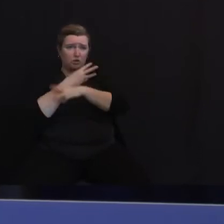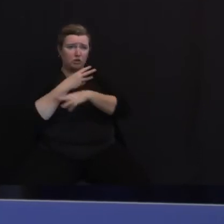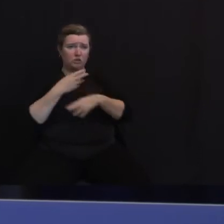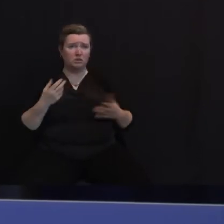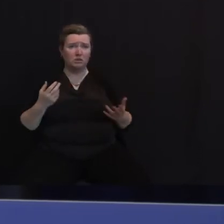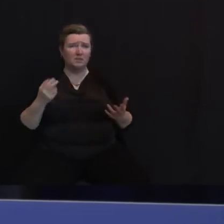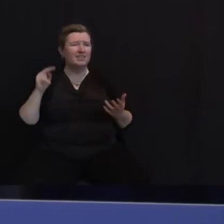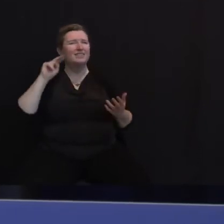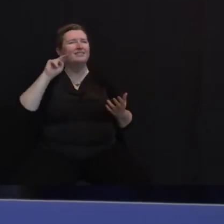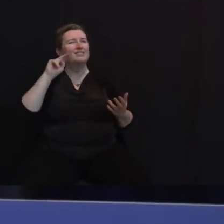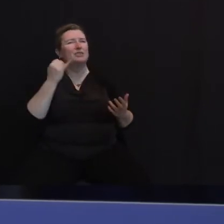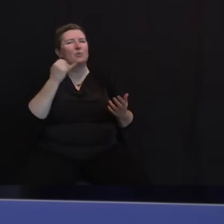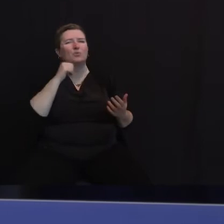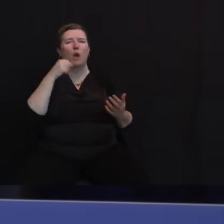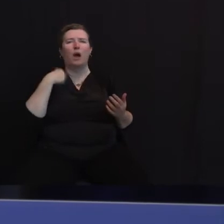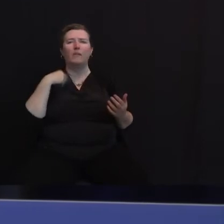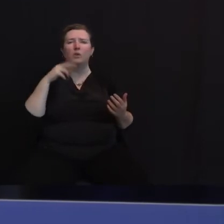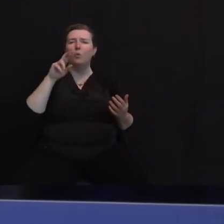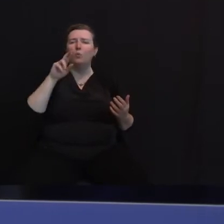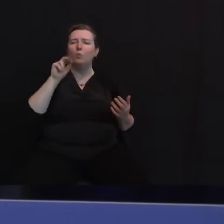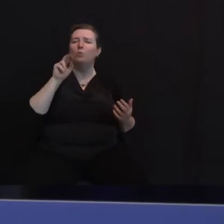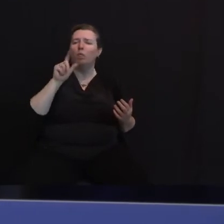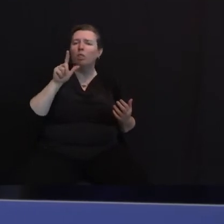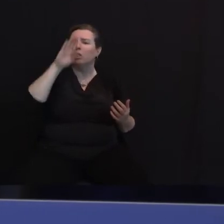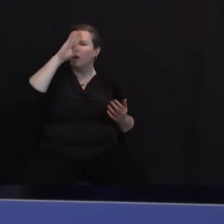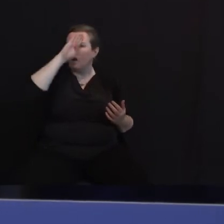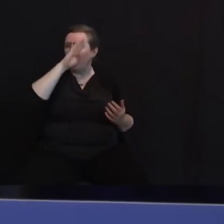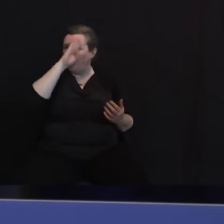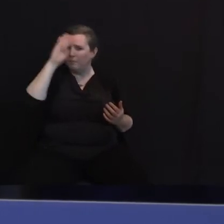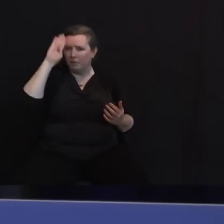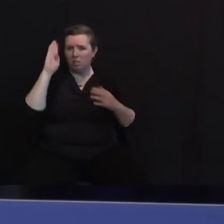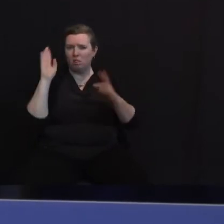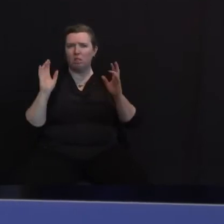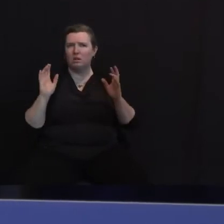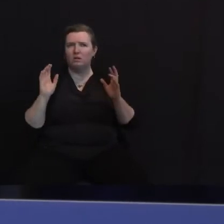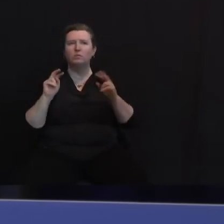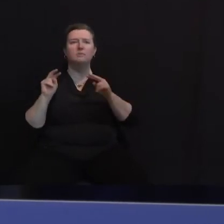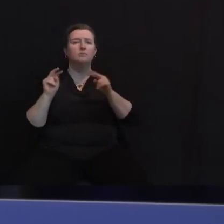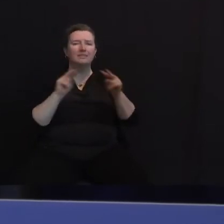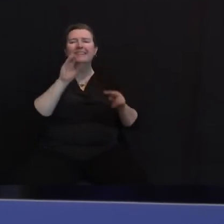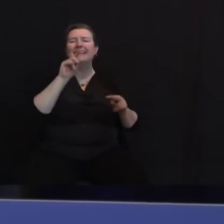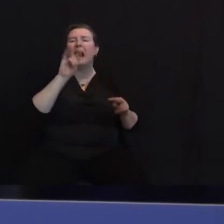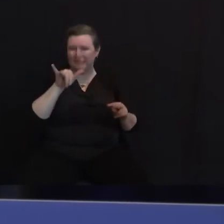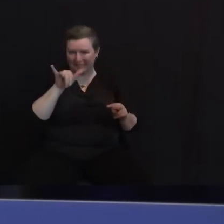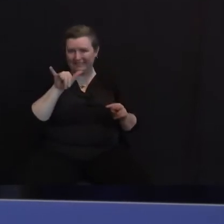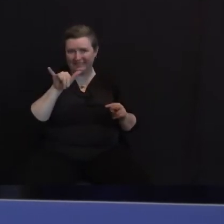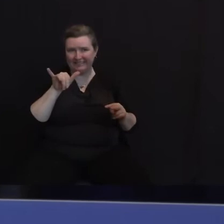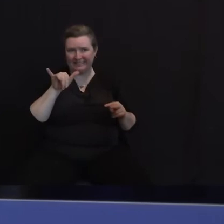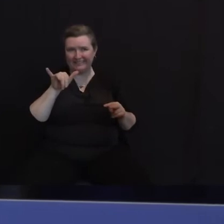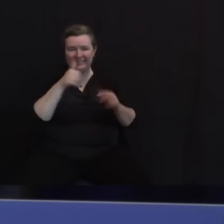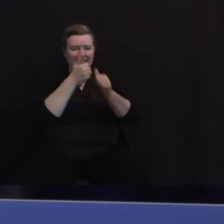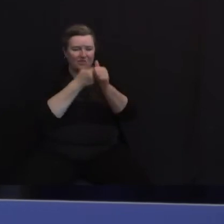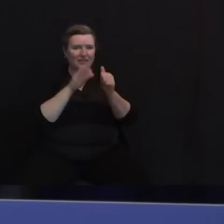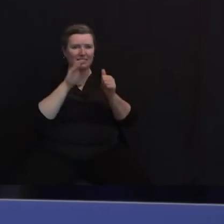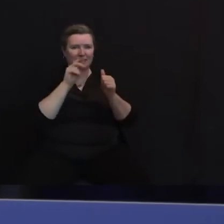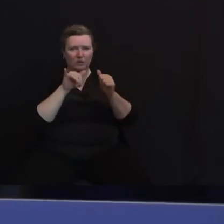it's all suburban and urban. But we look at it by county. Yeah. And the counties are all pretty similar. And we